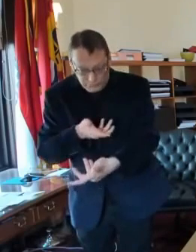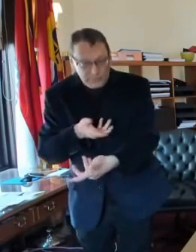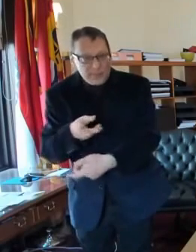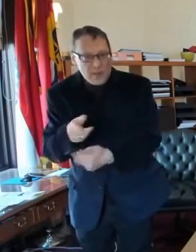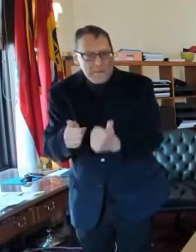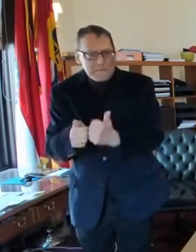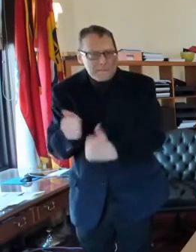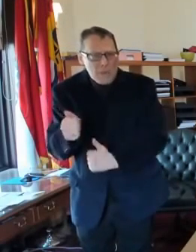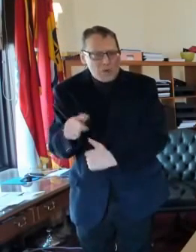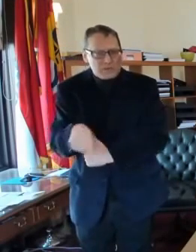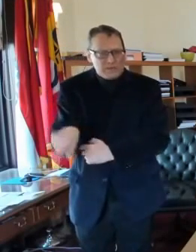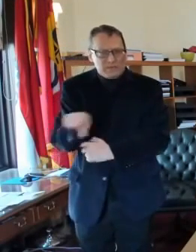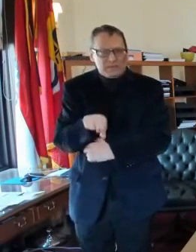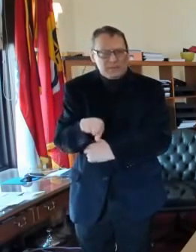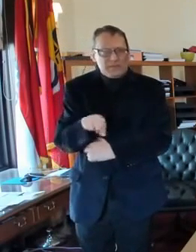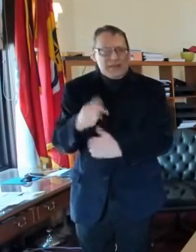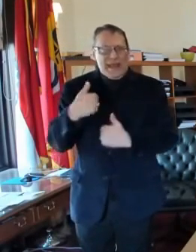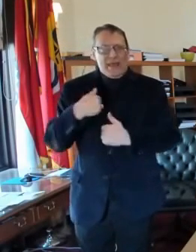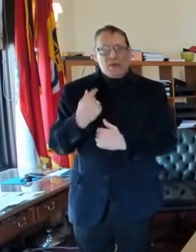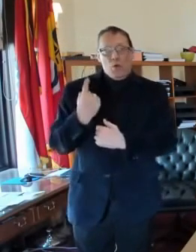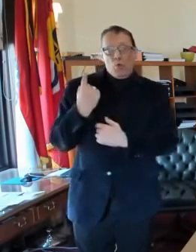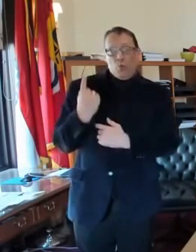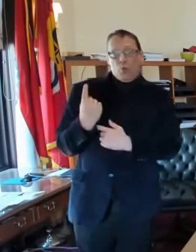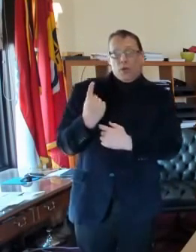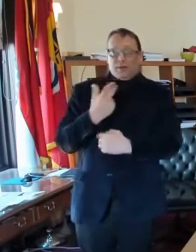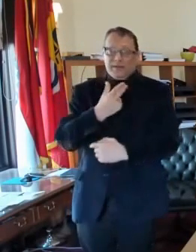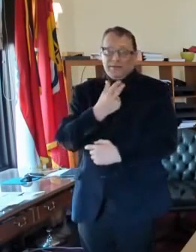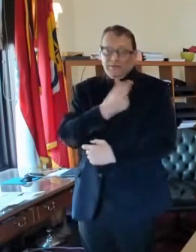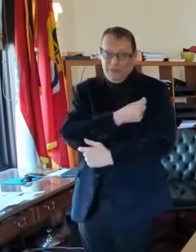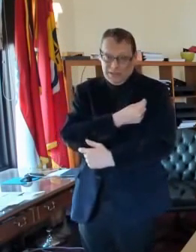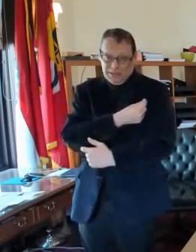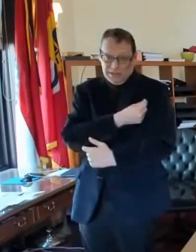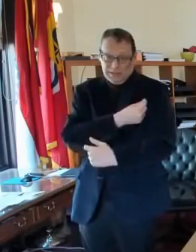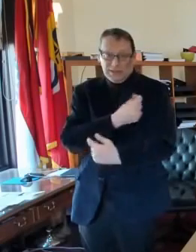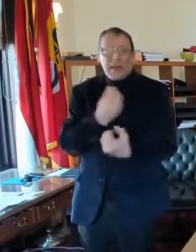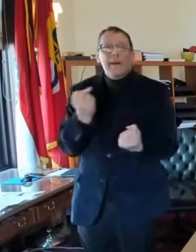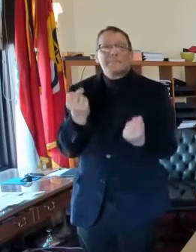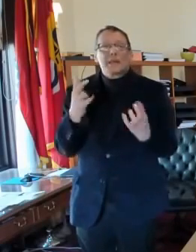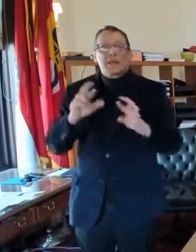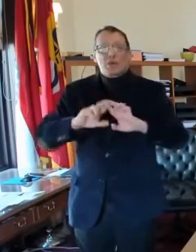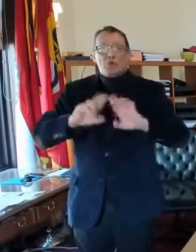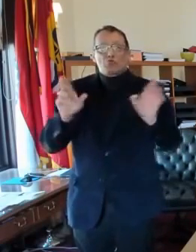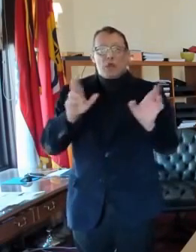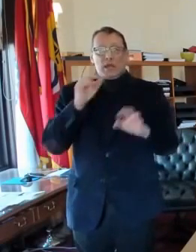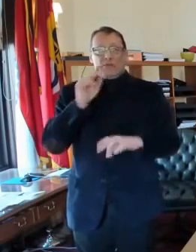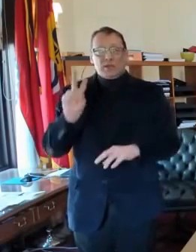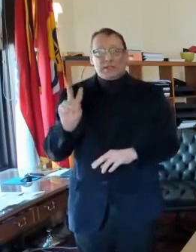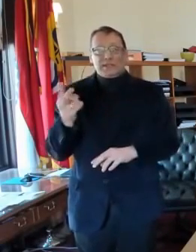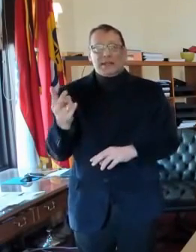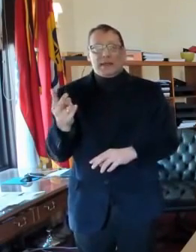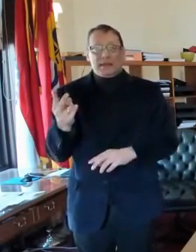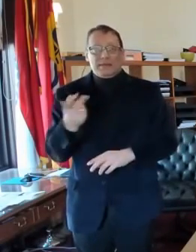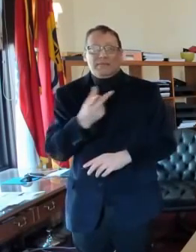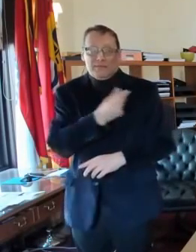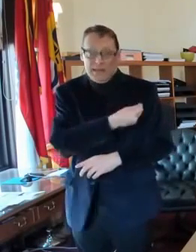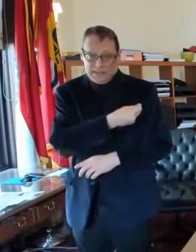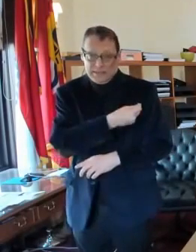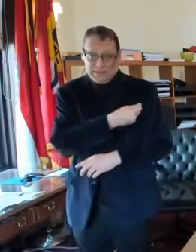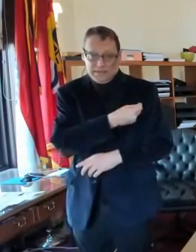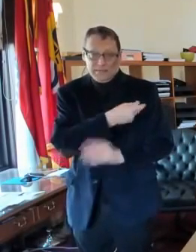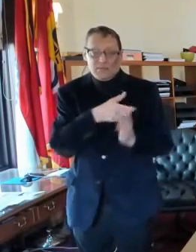have at least had one vaccination right now. Many of them are getting their second vaccination. So